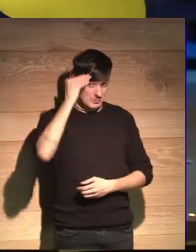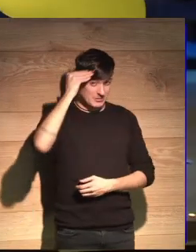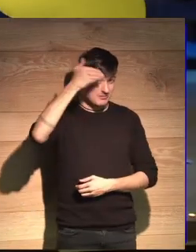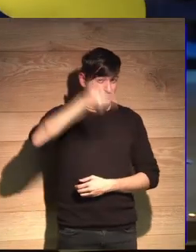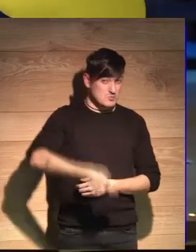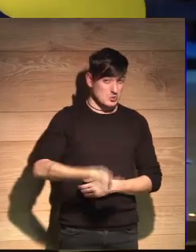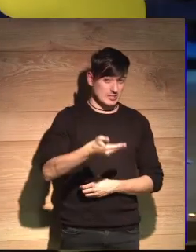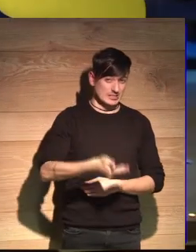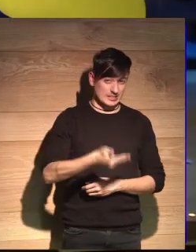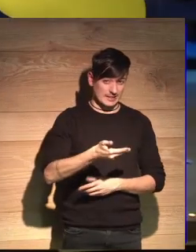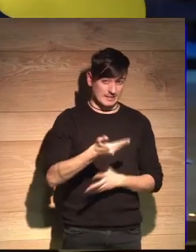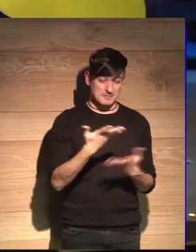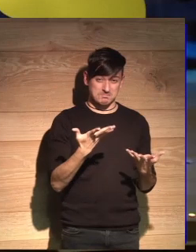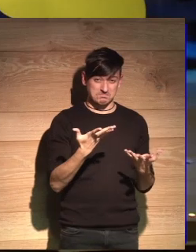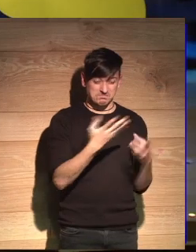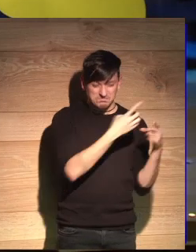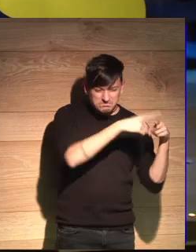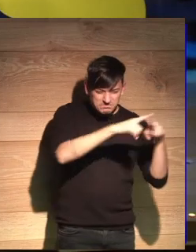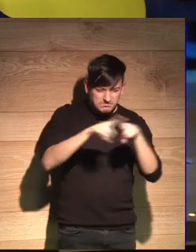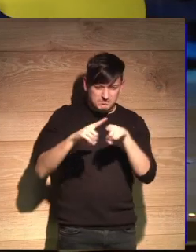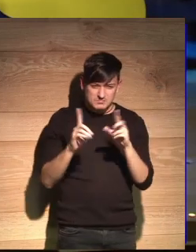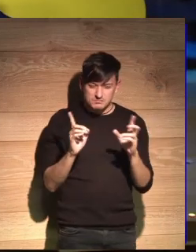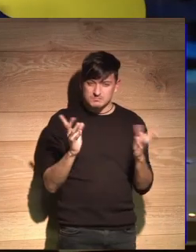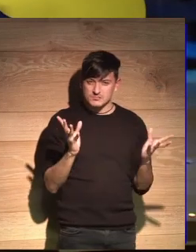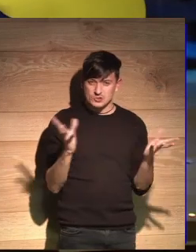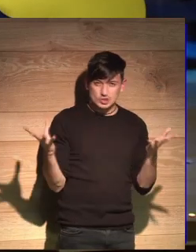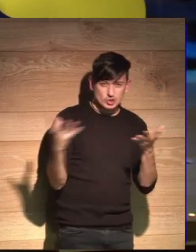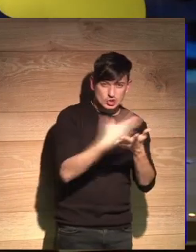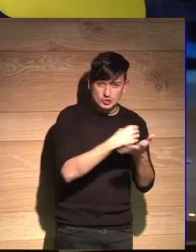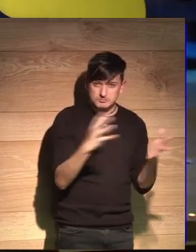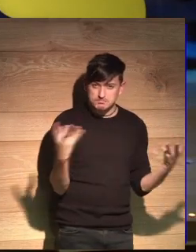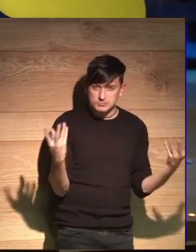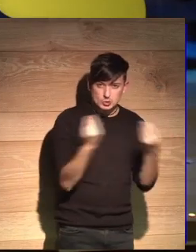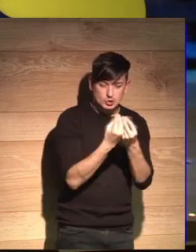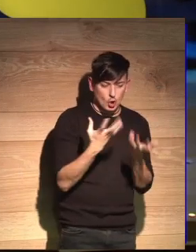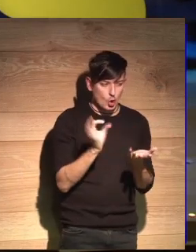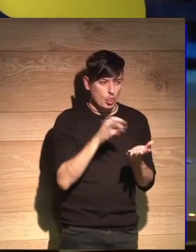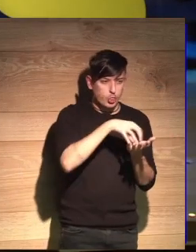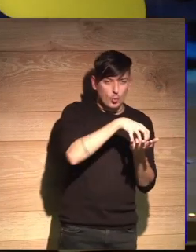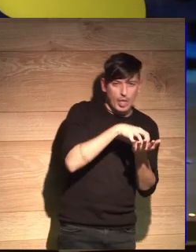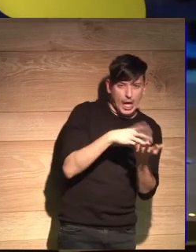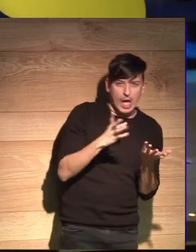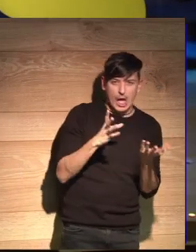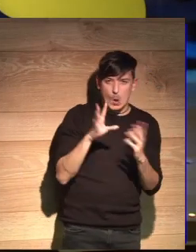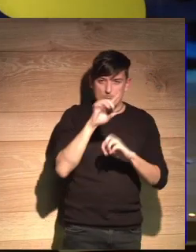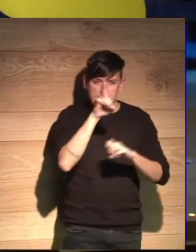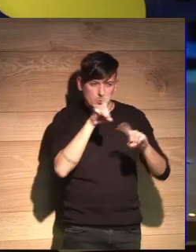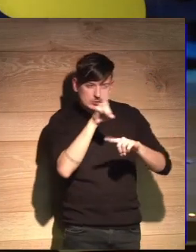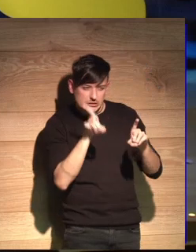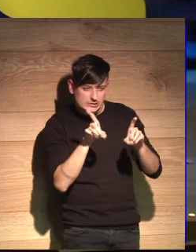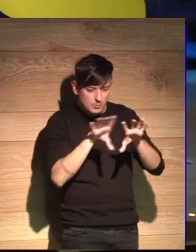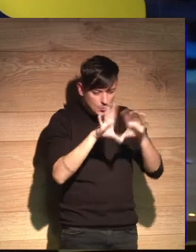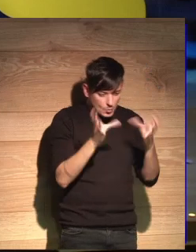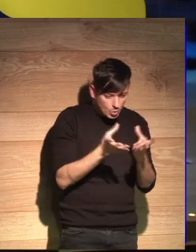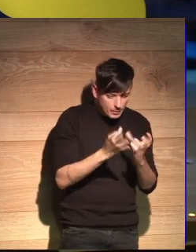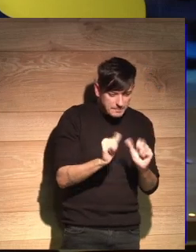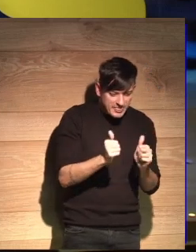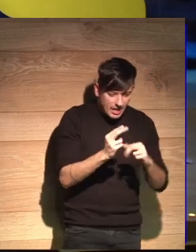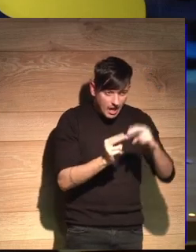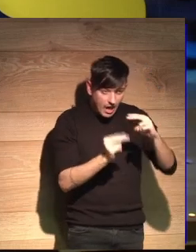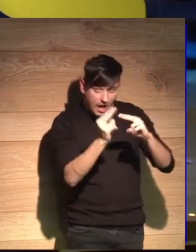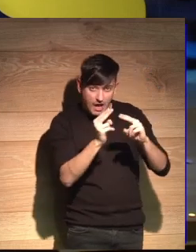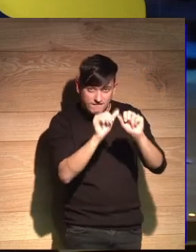as well. That's why I think it's important that both disciplines should go together, and doubts should go together, and questions about the world we